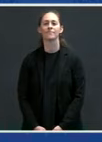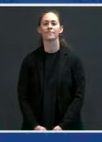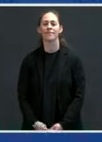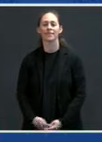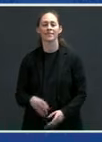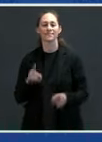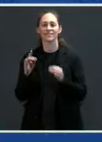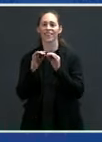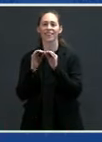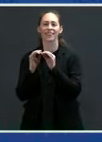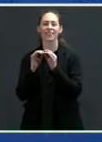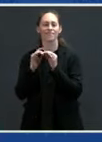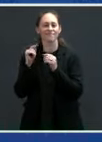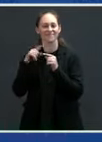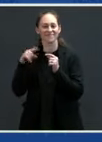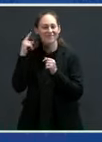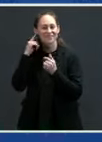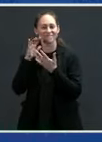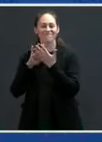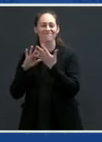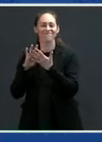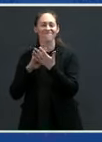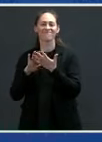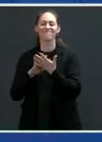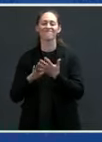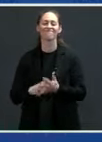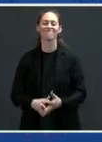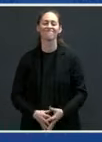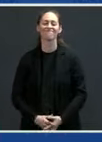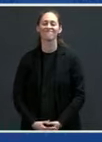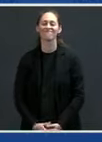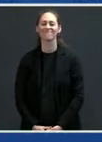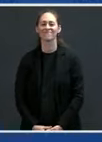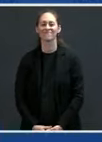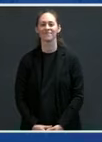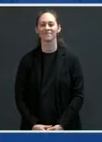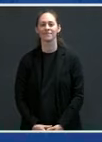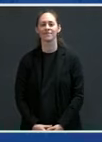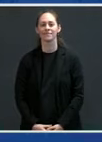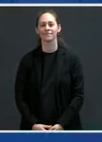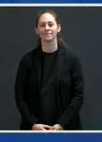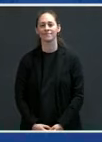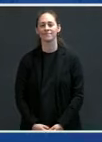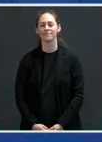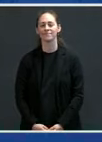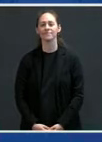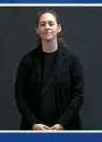I'm trying. Trust me, I will. You don't want me to do that.